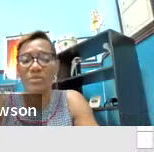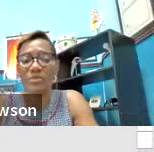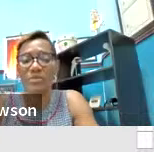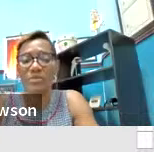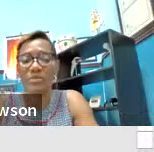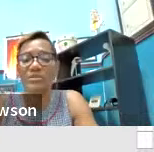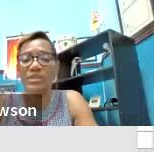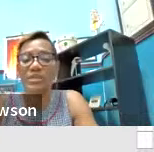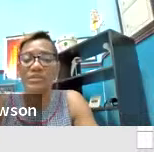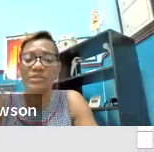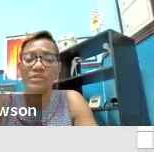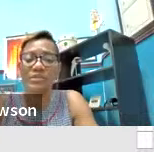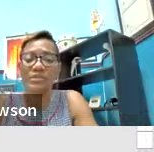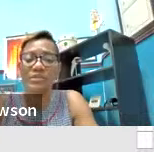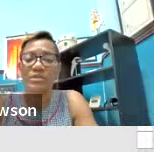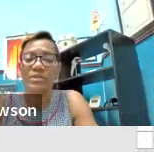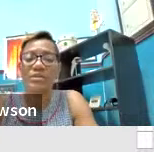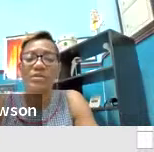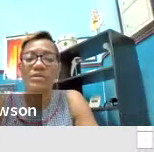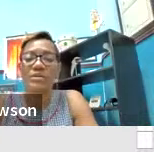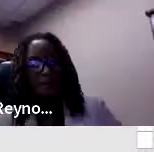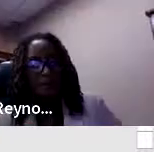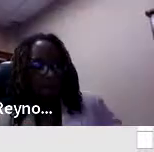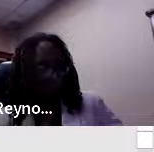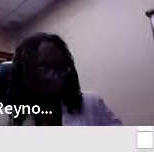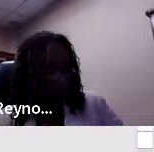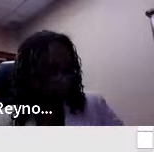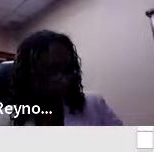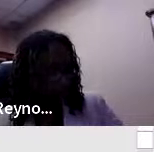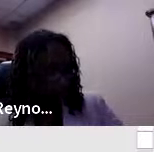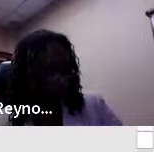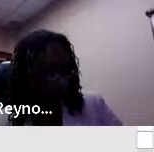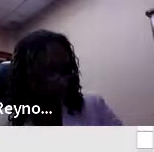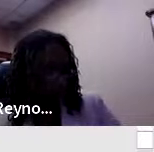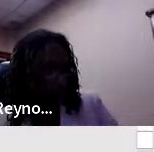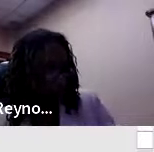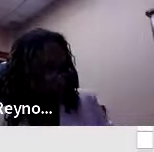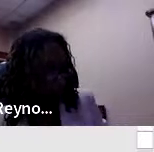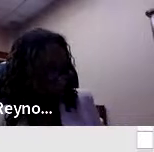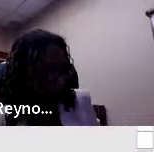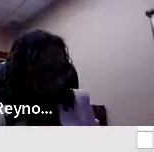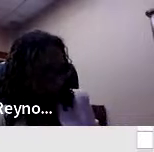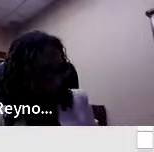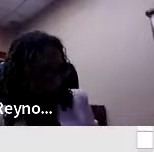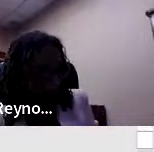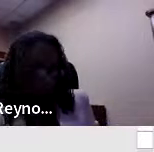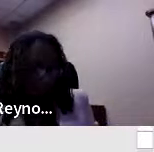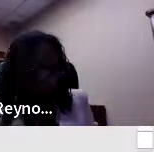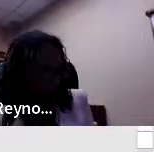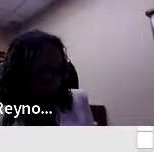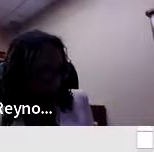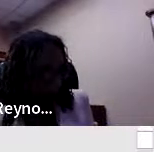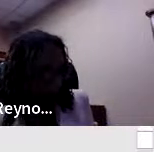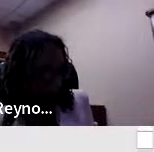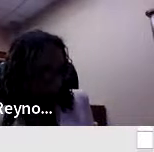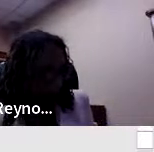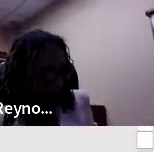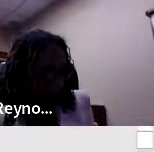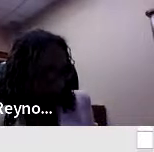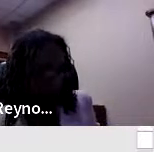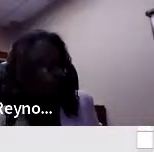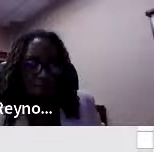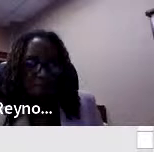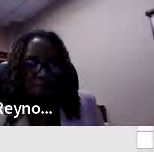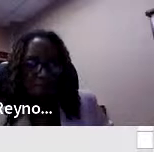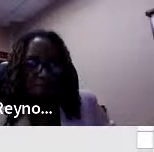not able to progress the slides. Okay. In the time, again, I'm asking if